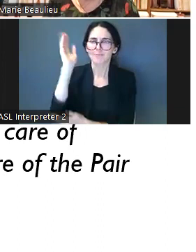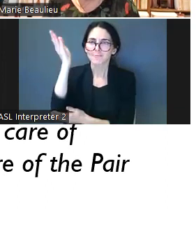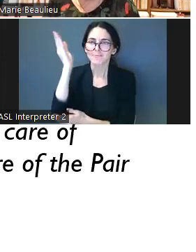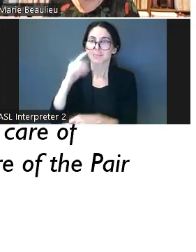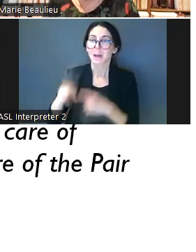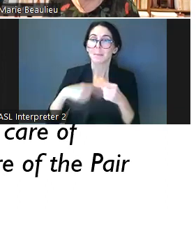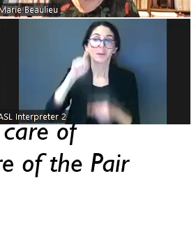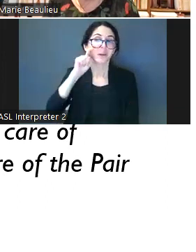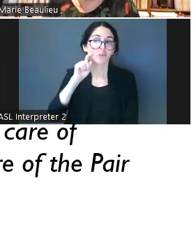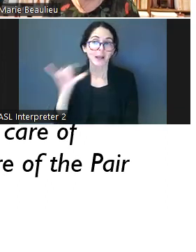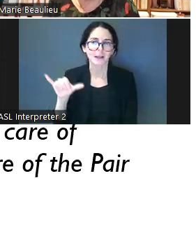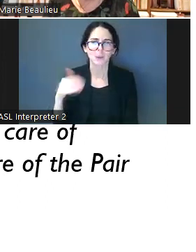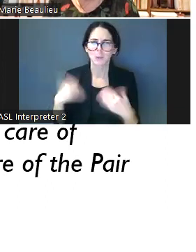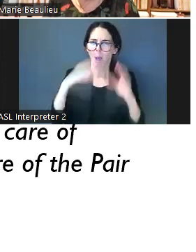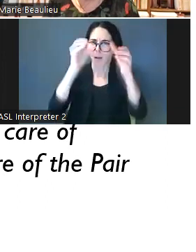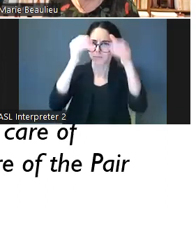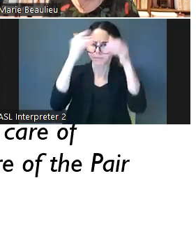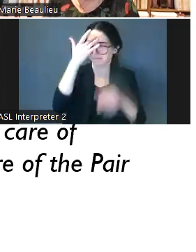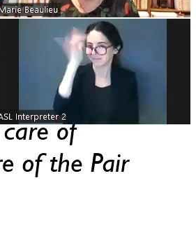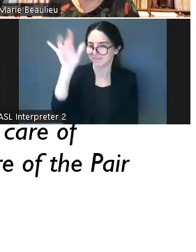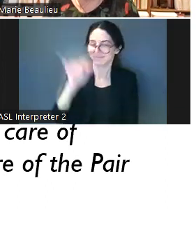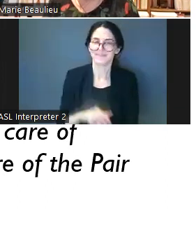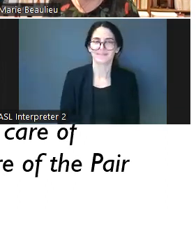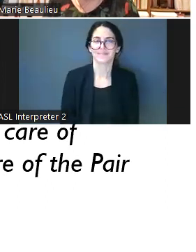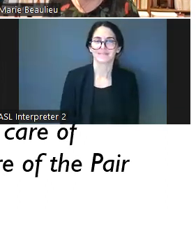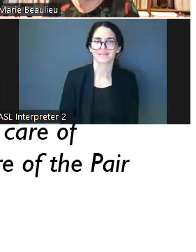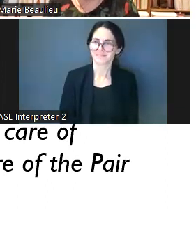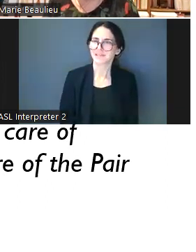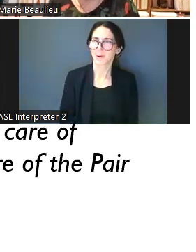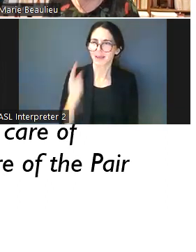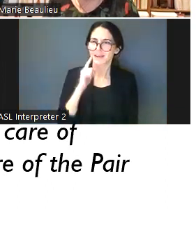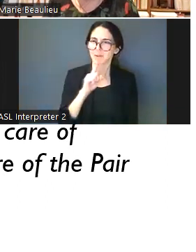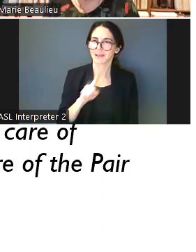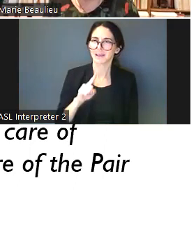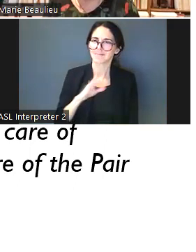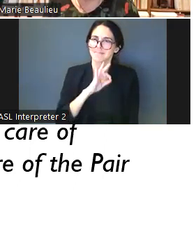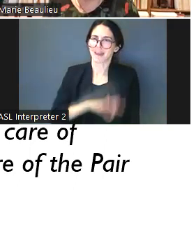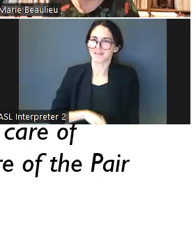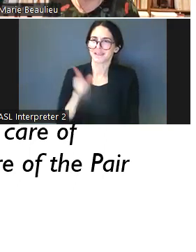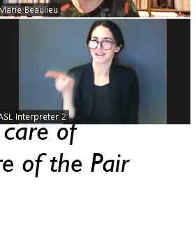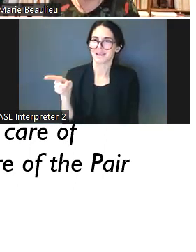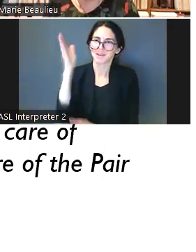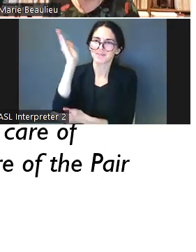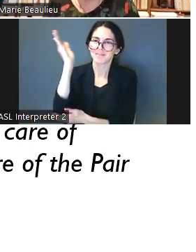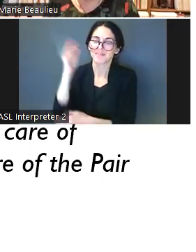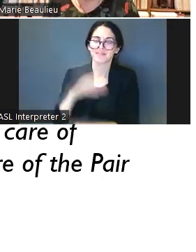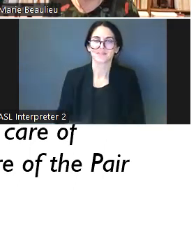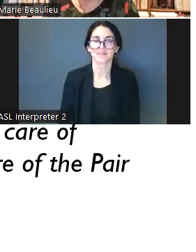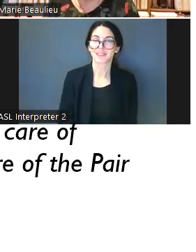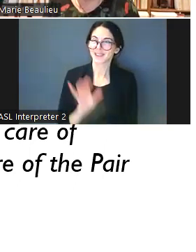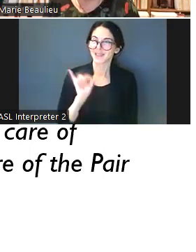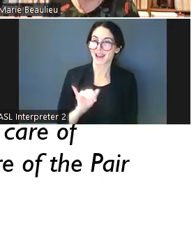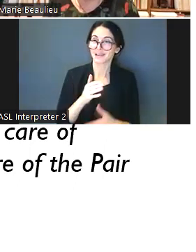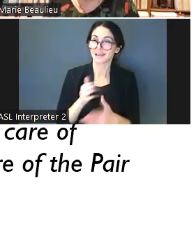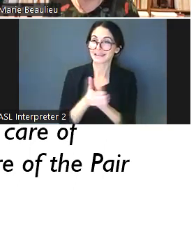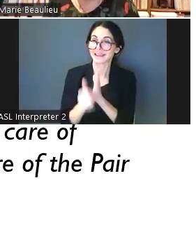He is a super intelligent man. It is rewarding for him. And here, the sharing skill can be